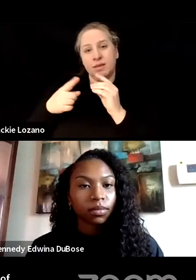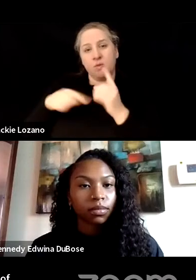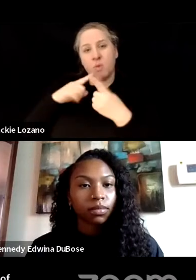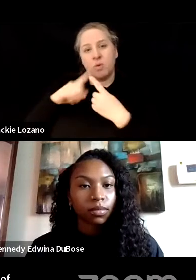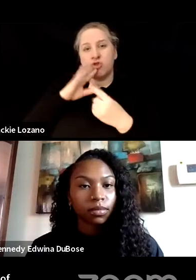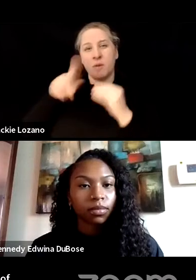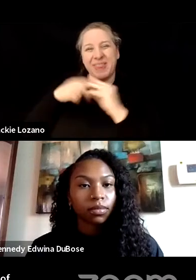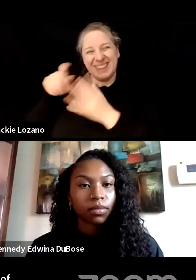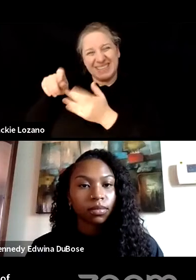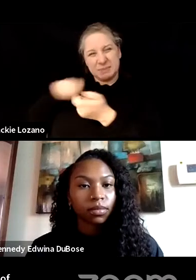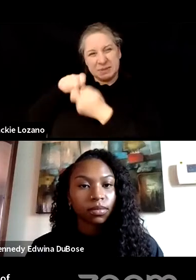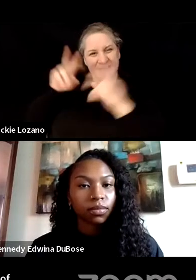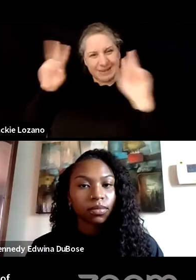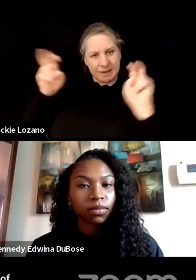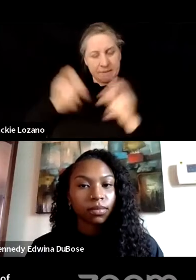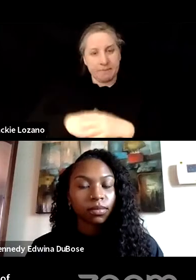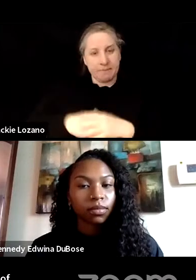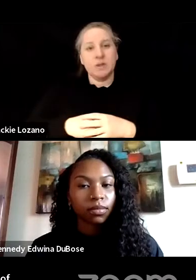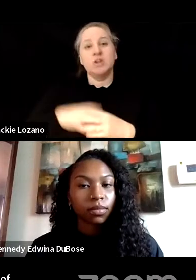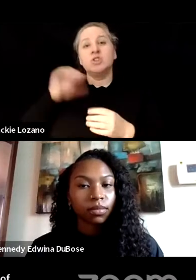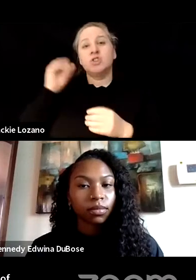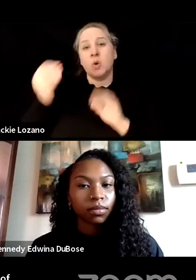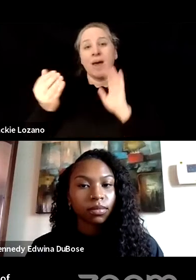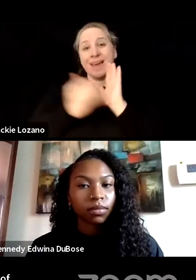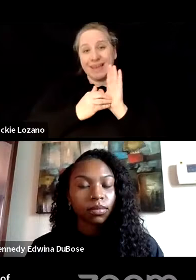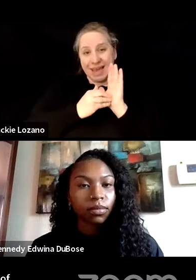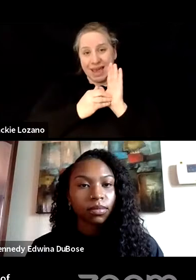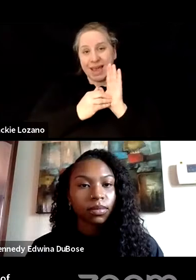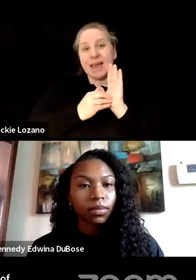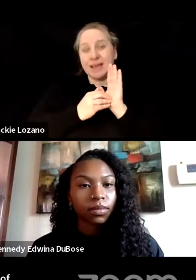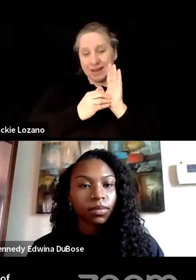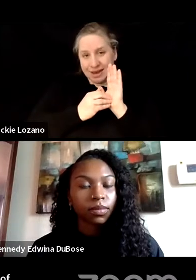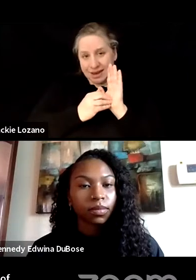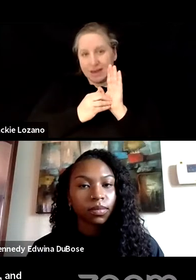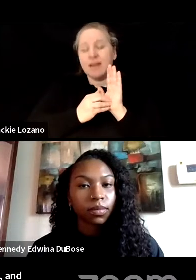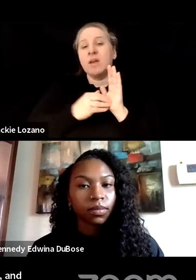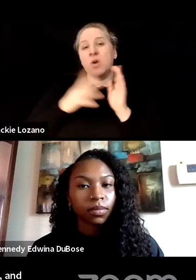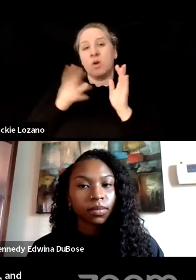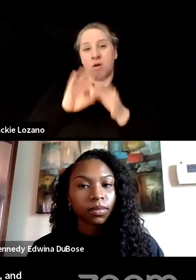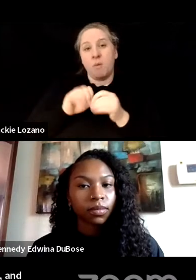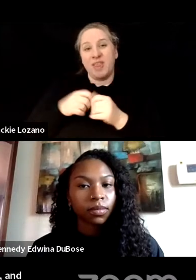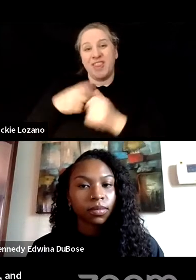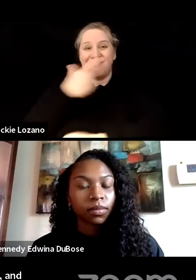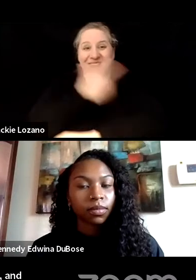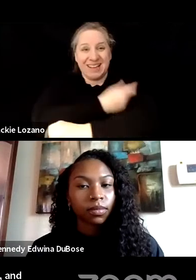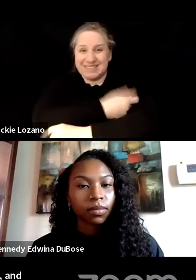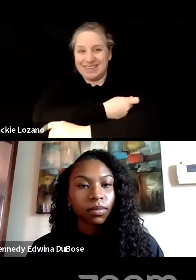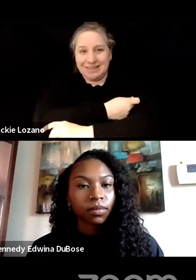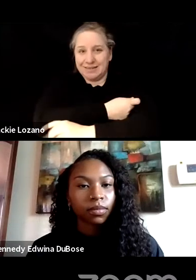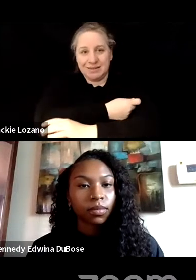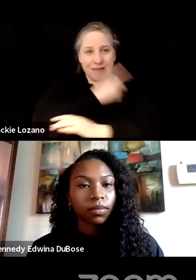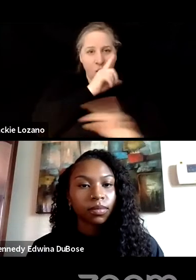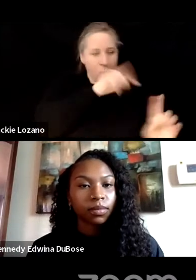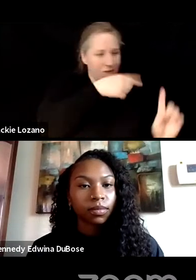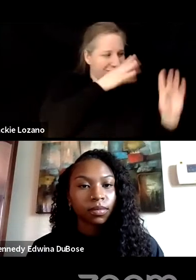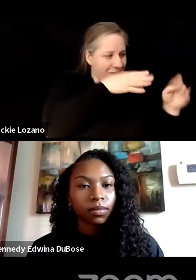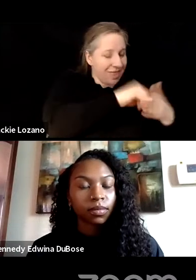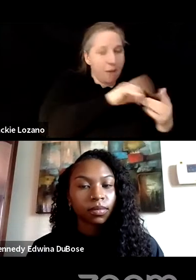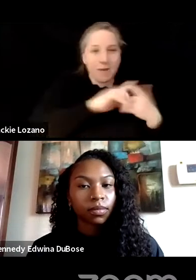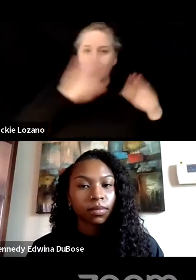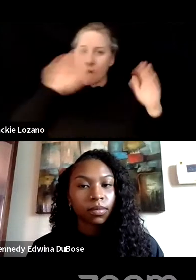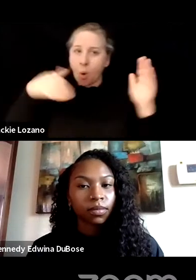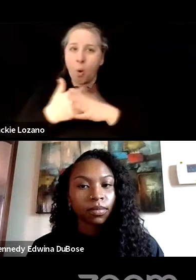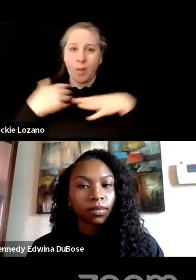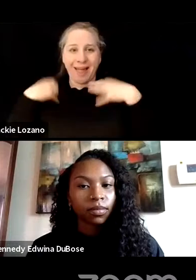this particular topic. So again, it's deeper than the vaccine. It's the whole healthcare system. The way communities of color